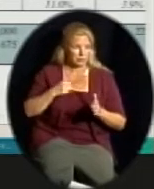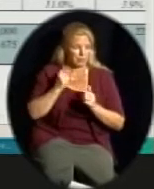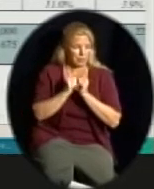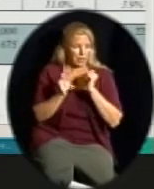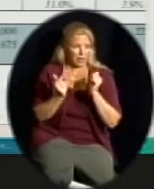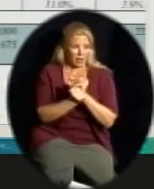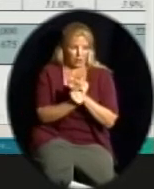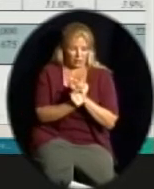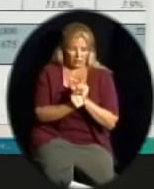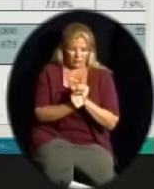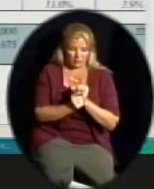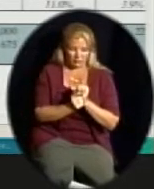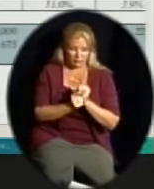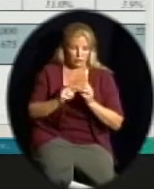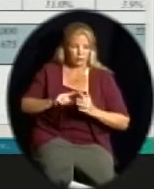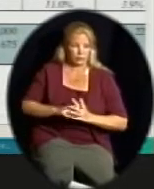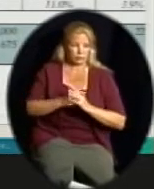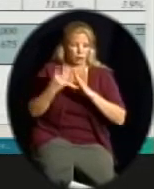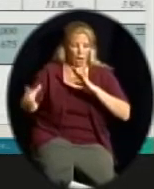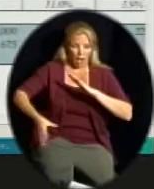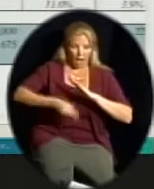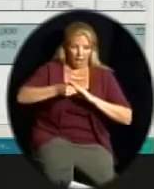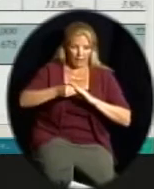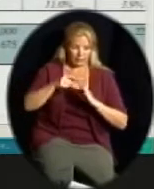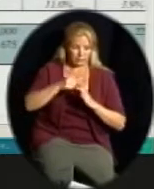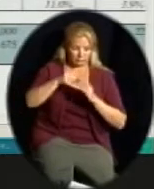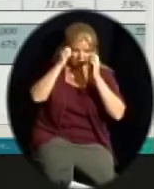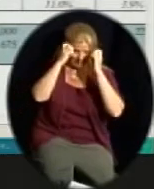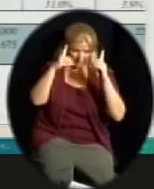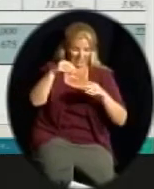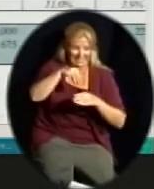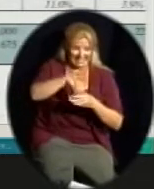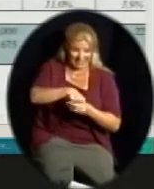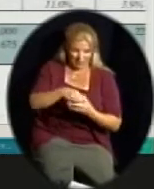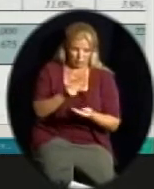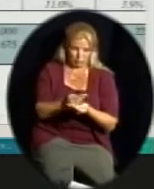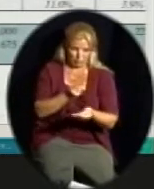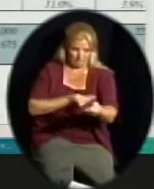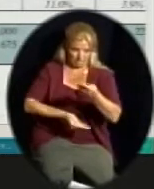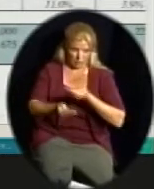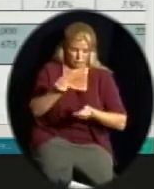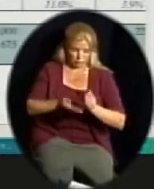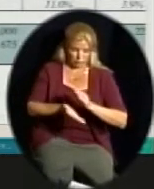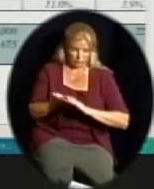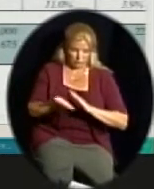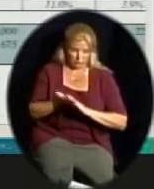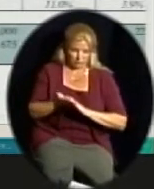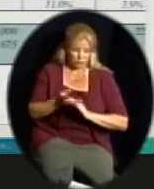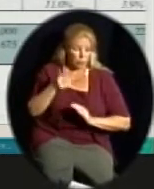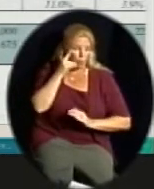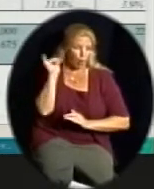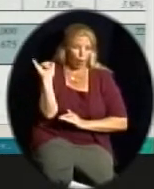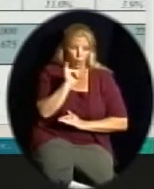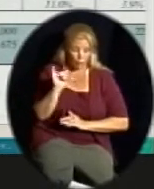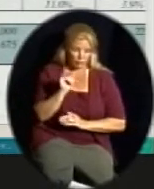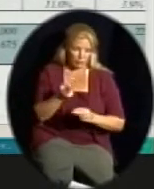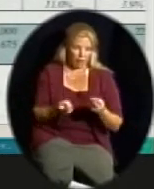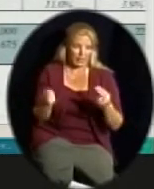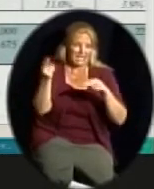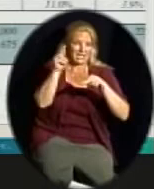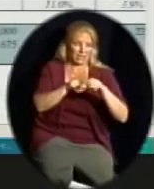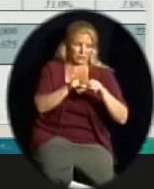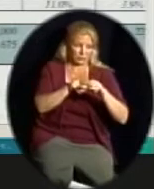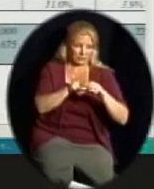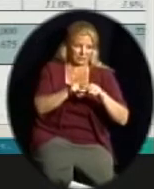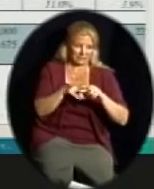education in the operating budget, and the result of that is that it appears as though the increase was 15.3%, and it was